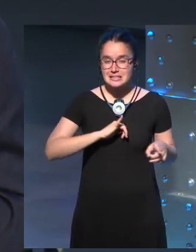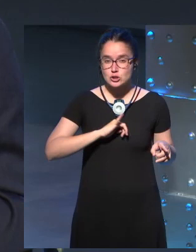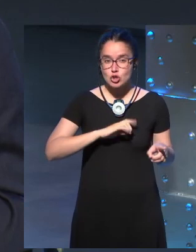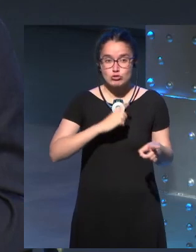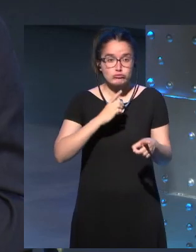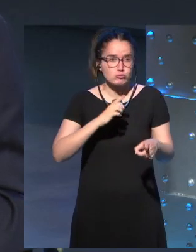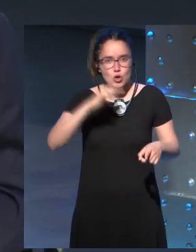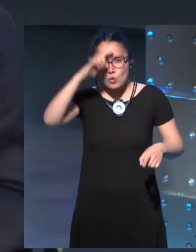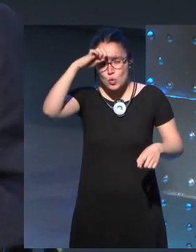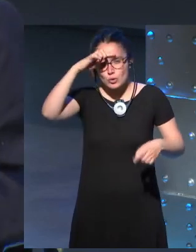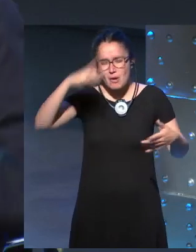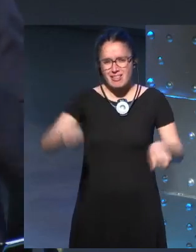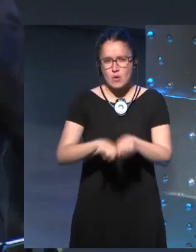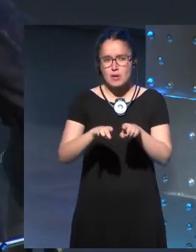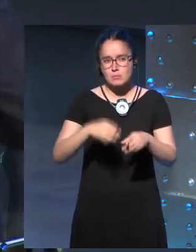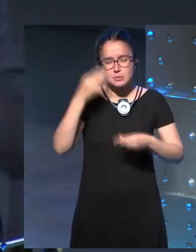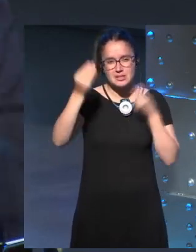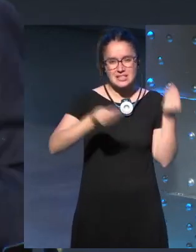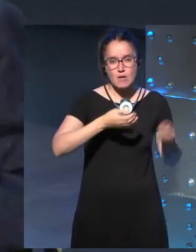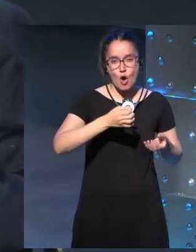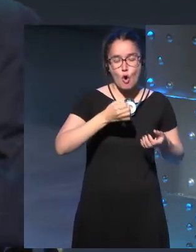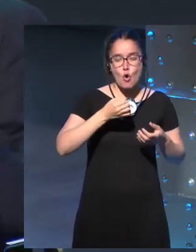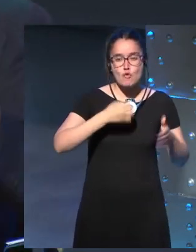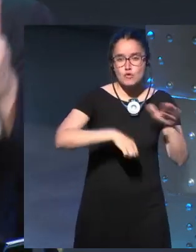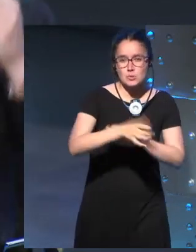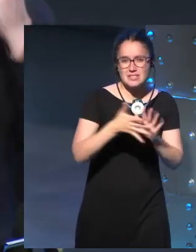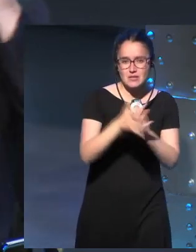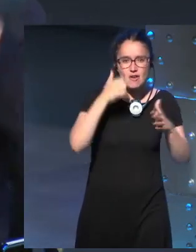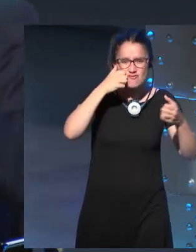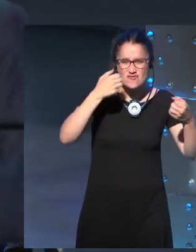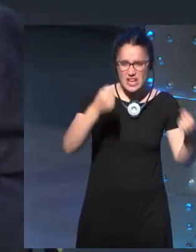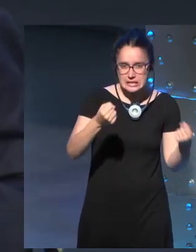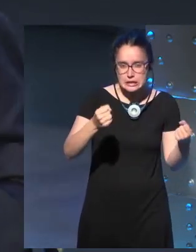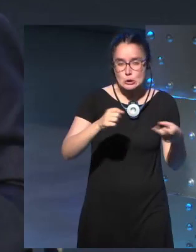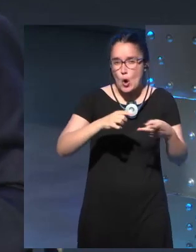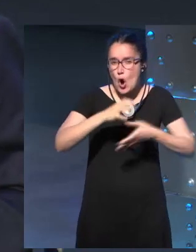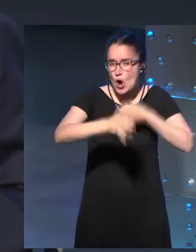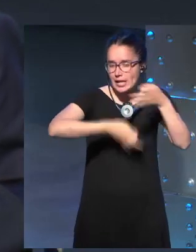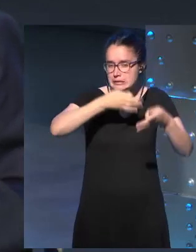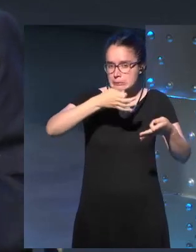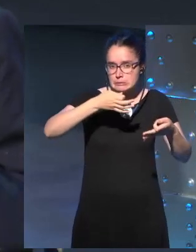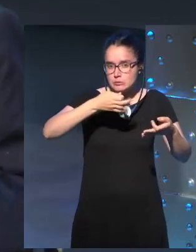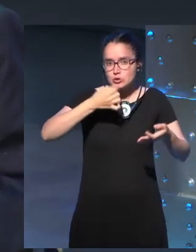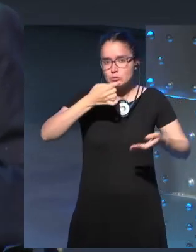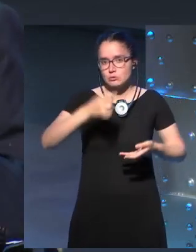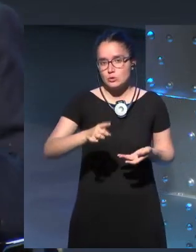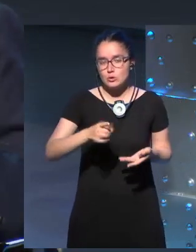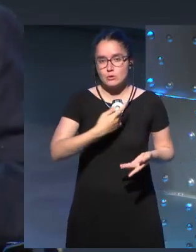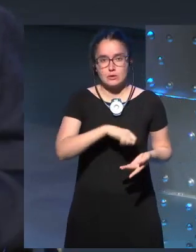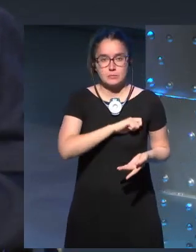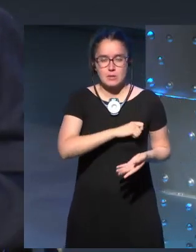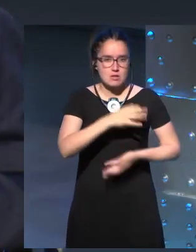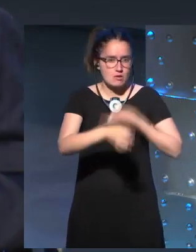an heterodox identity, because we thought that football was going to the physical side through the